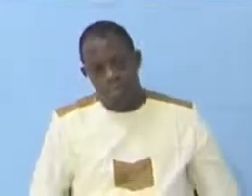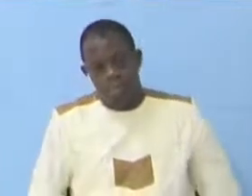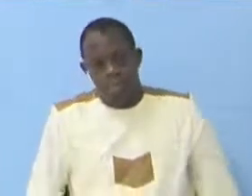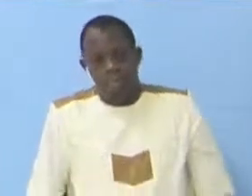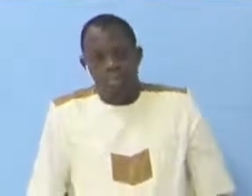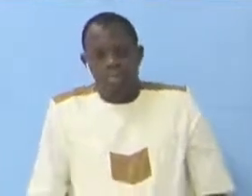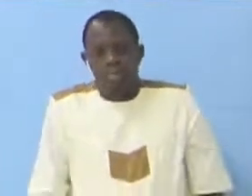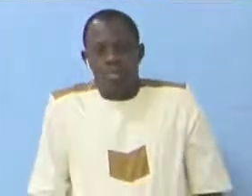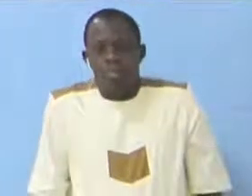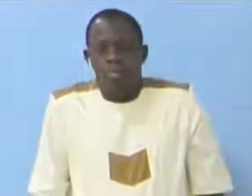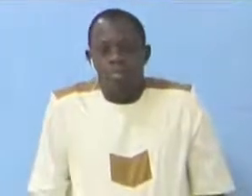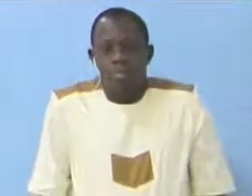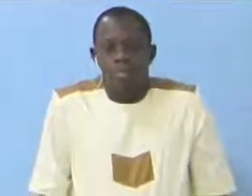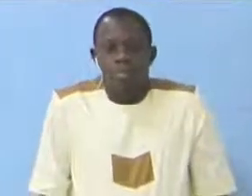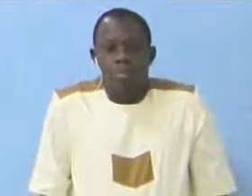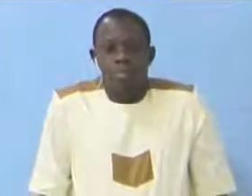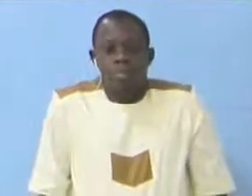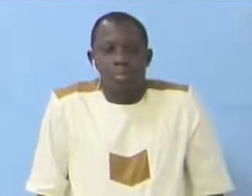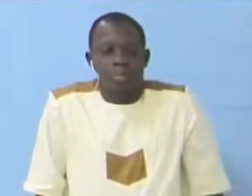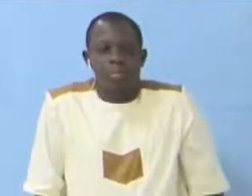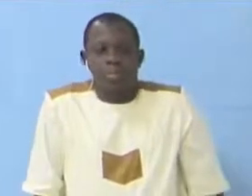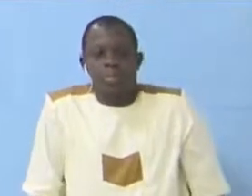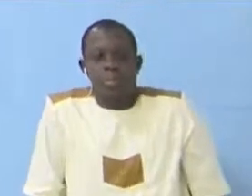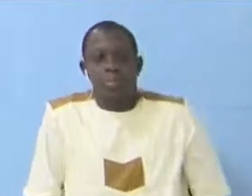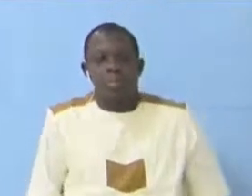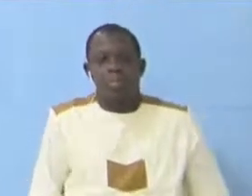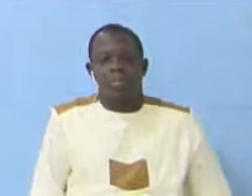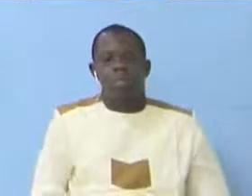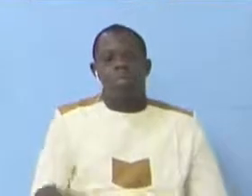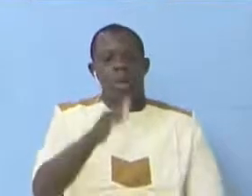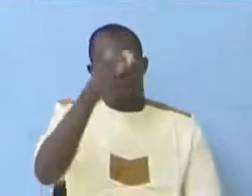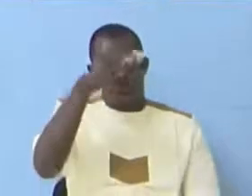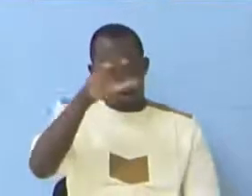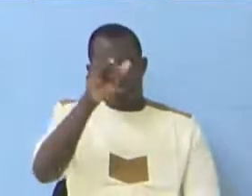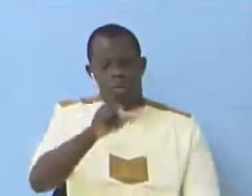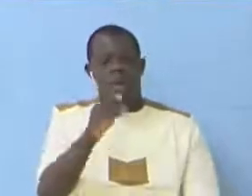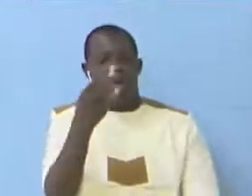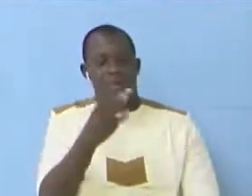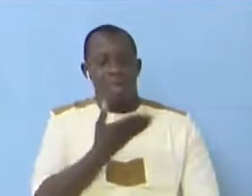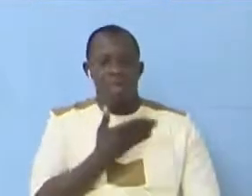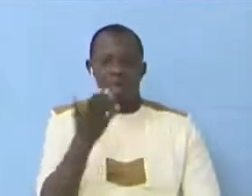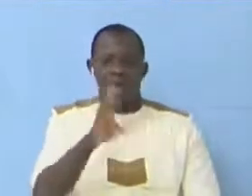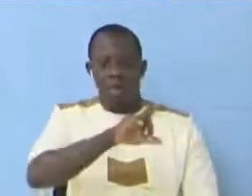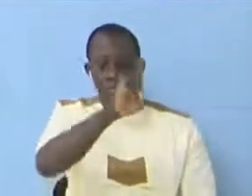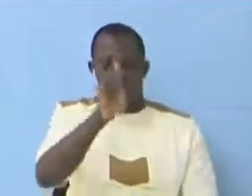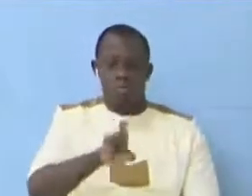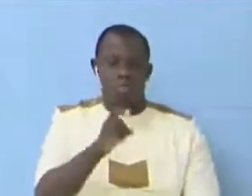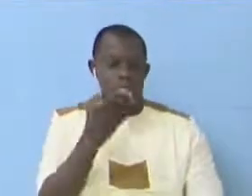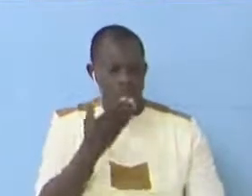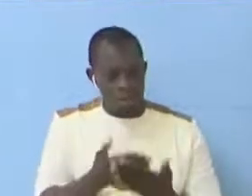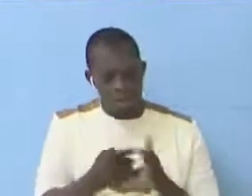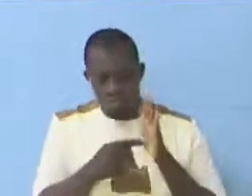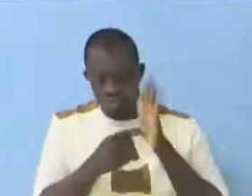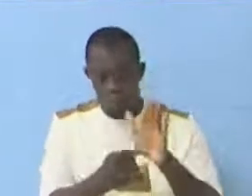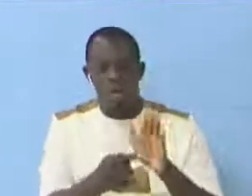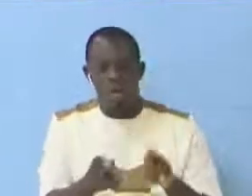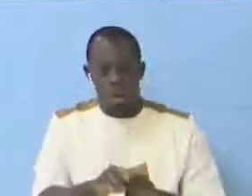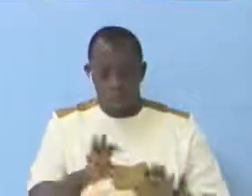mën a matal li ñoo liggéey. Commissioners, if you have any questions, please indicate. Imam C, you have the floor,